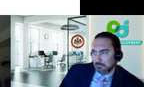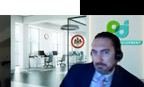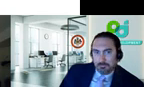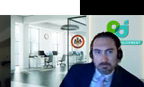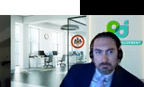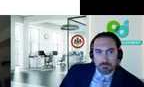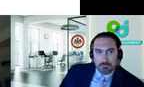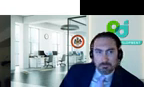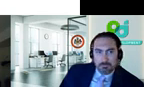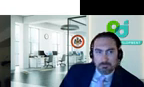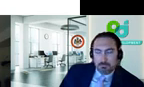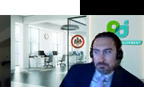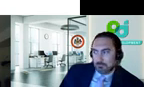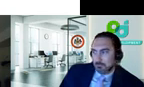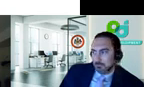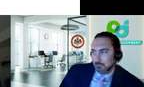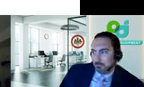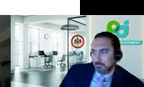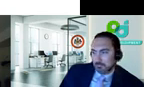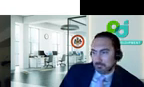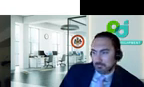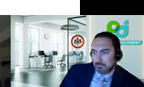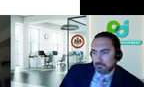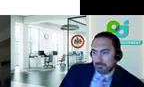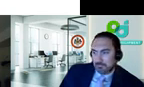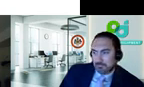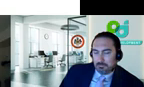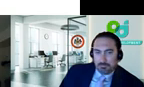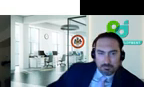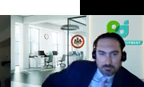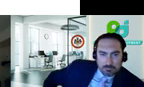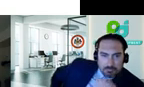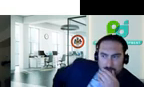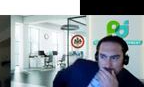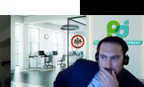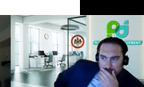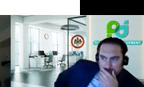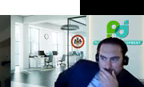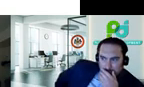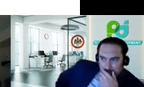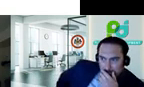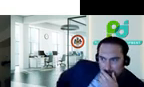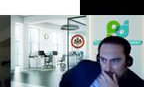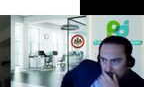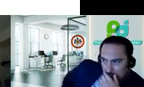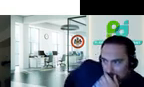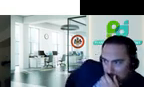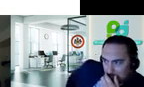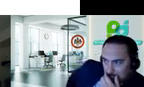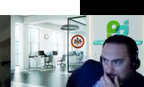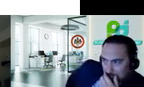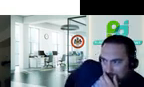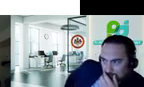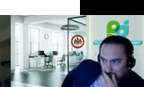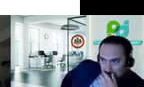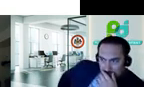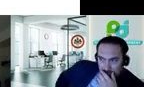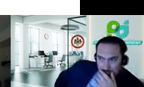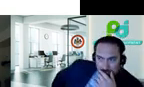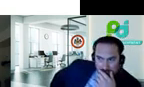is, you know, and I think Jim in a prior conversation mentioned this, you know, there's nothing prohibiting these seven